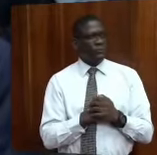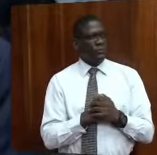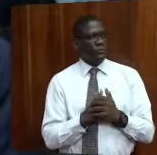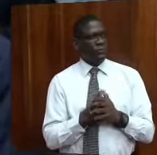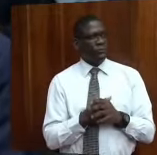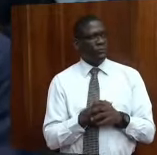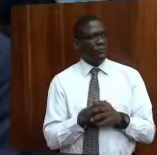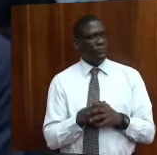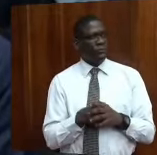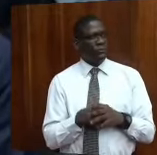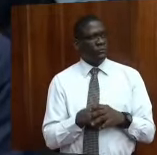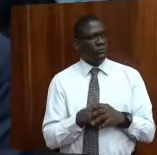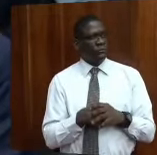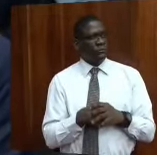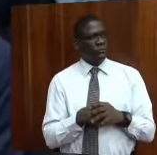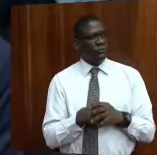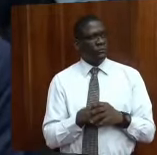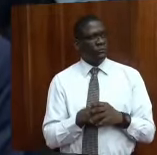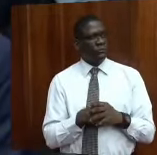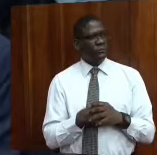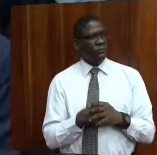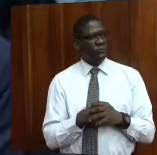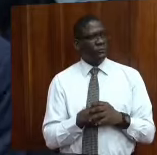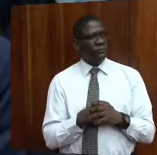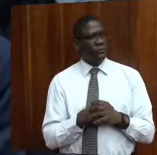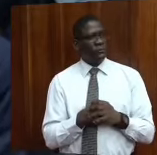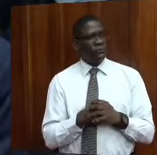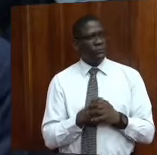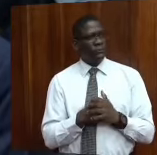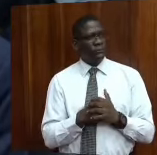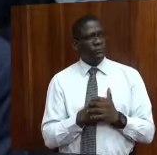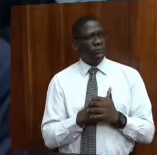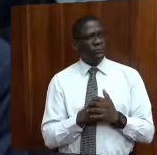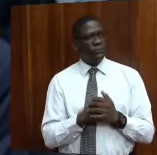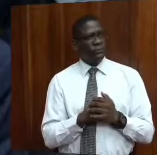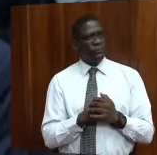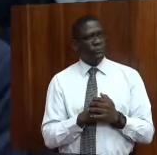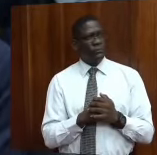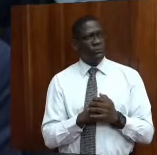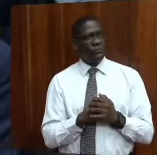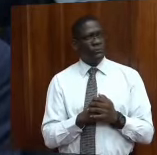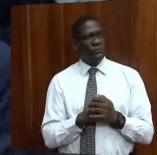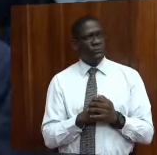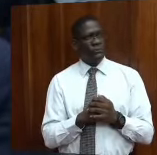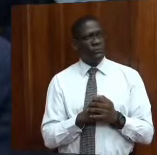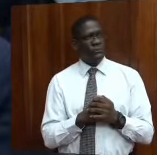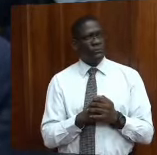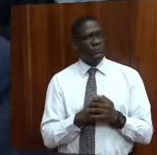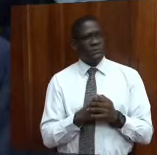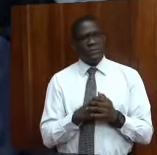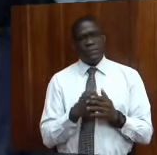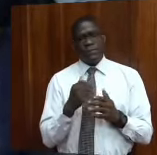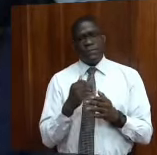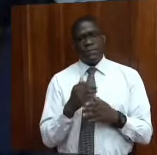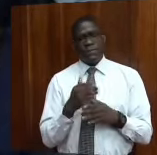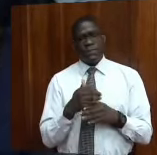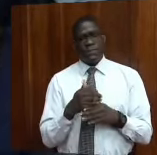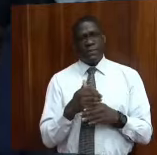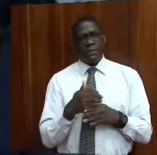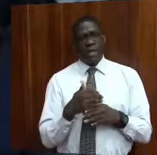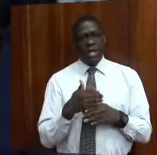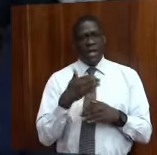into government to manage the transition to the new post-banana economy and society.